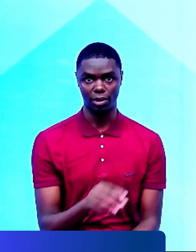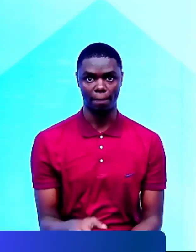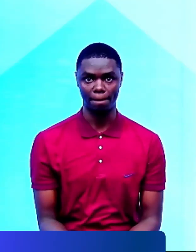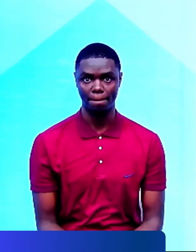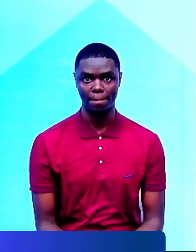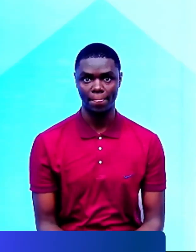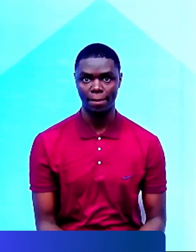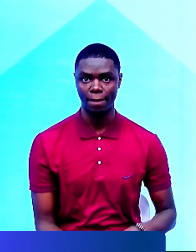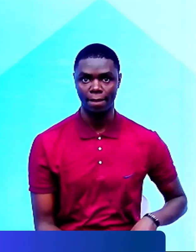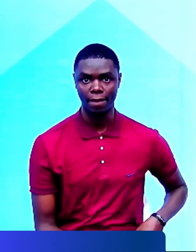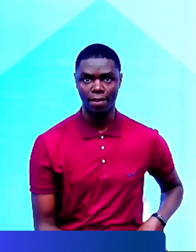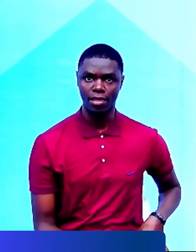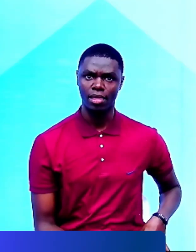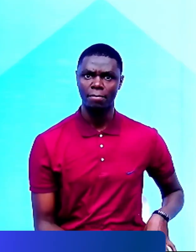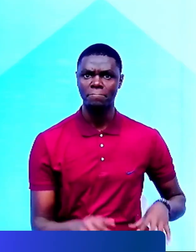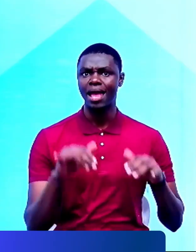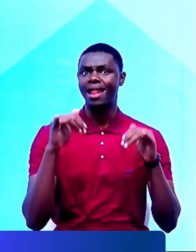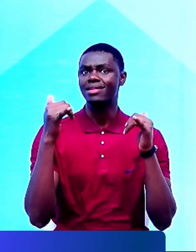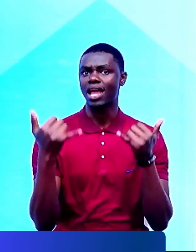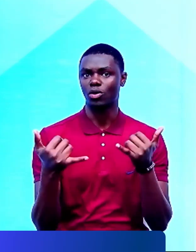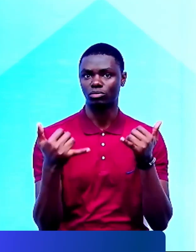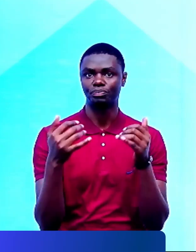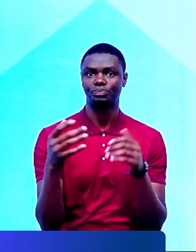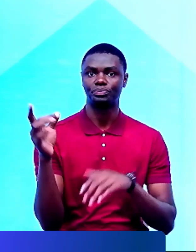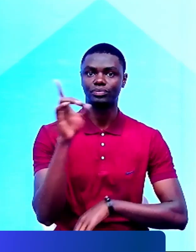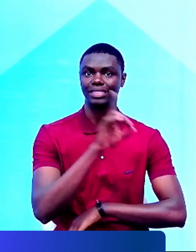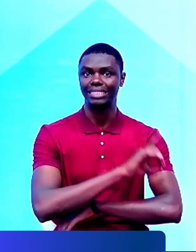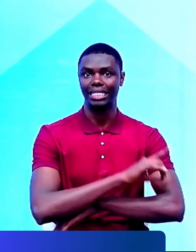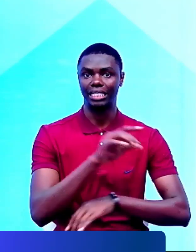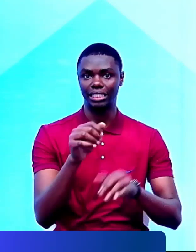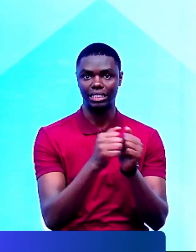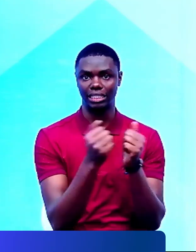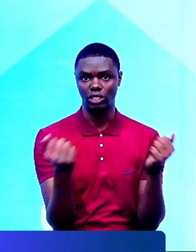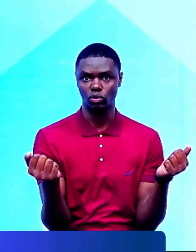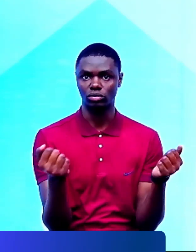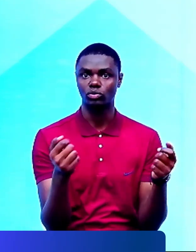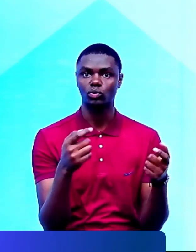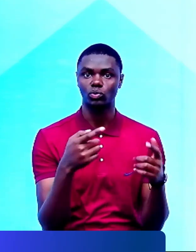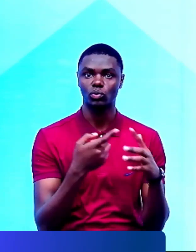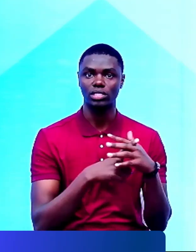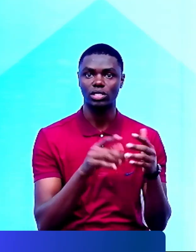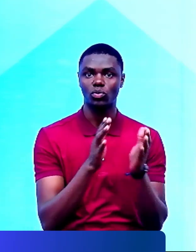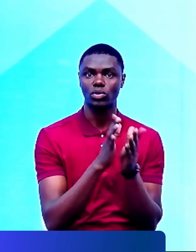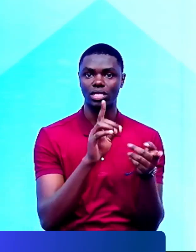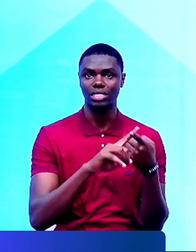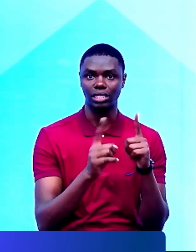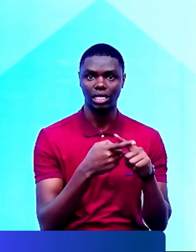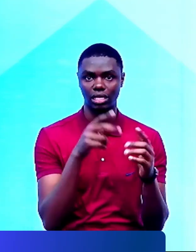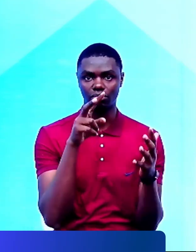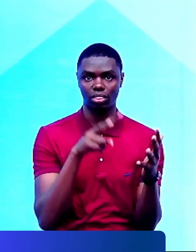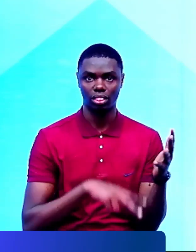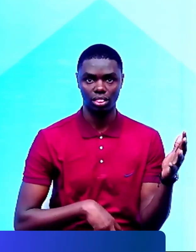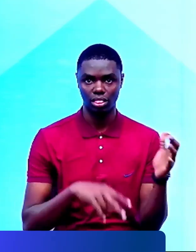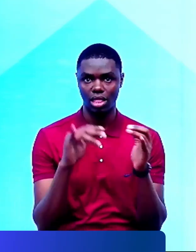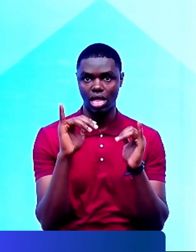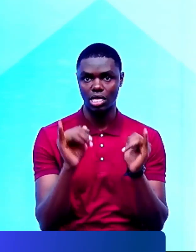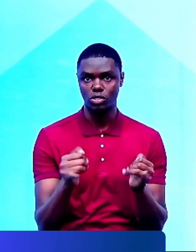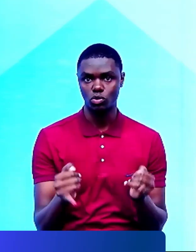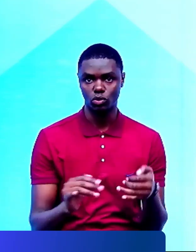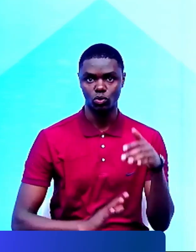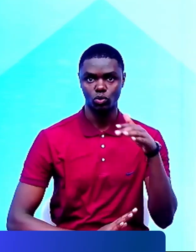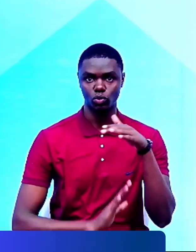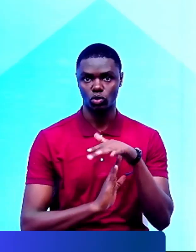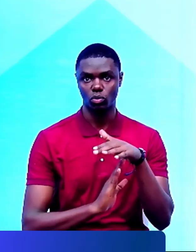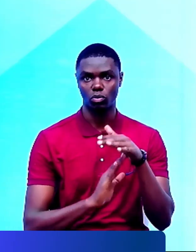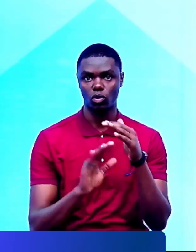Maina. Allow me to dive to the dailies, where I want to start with the standards and get to read the news which are making headline.